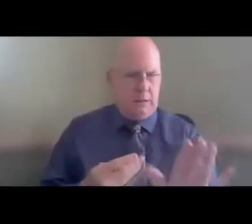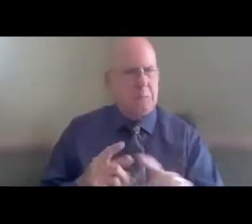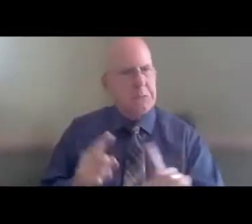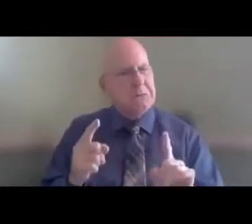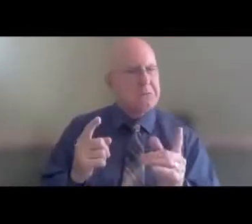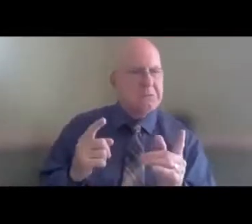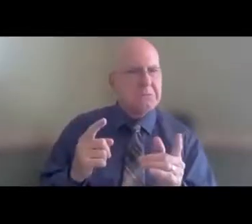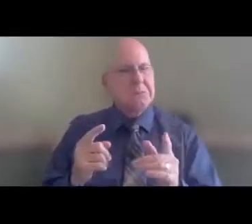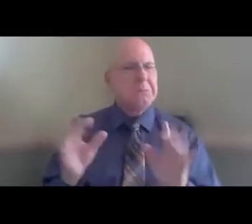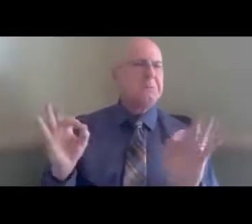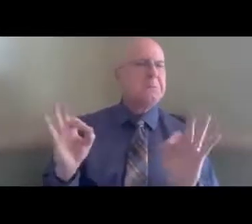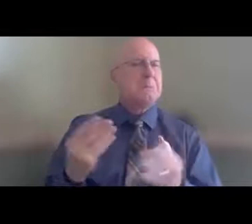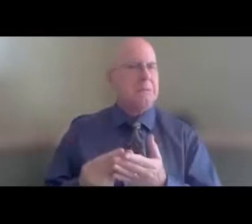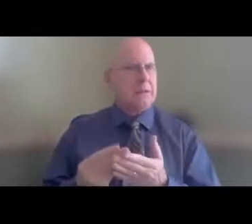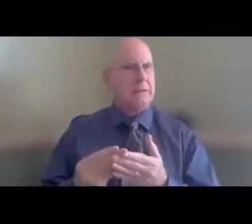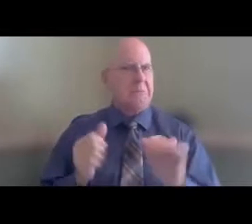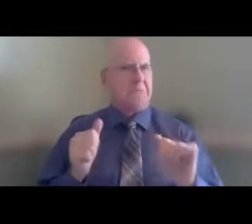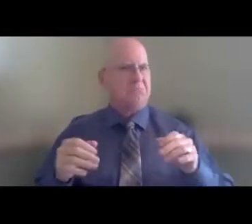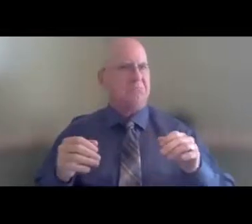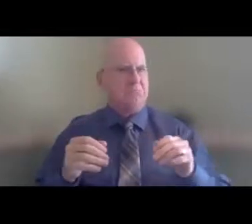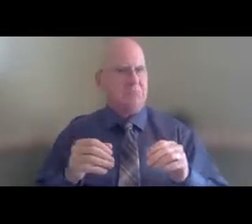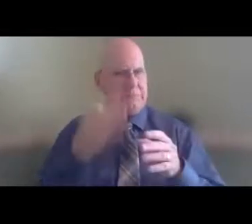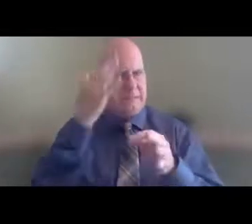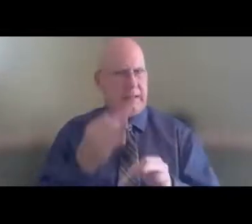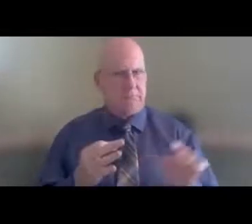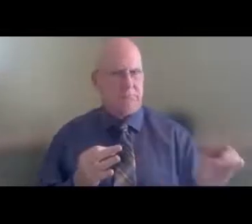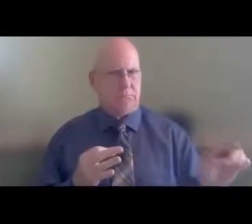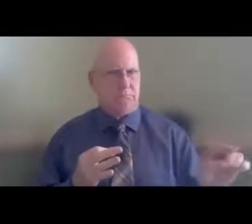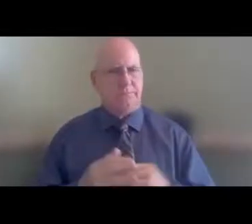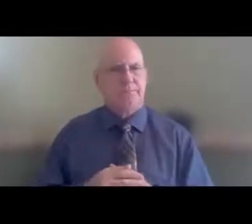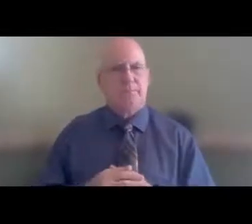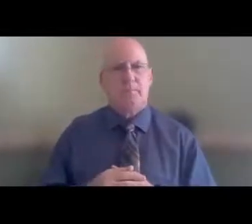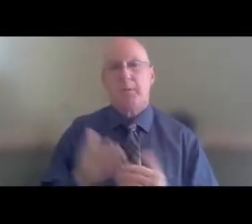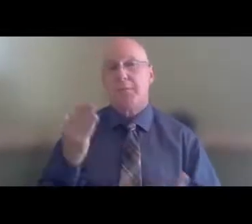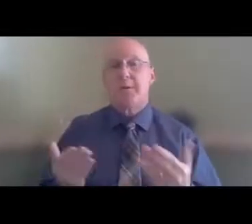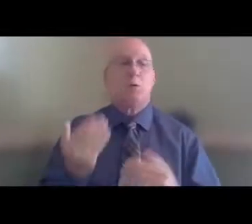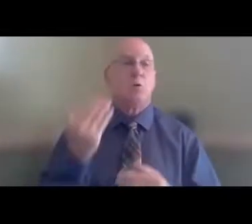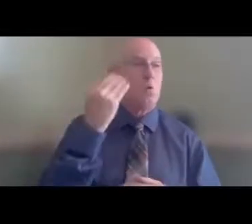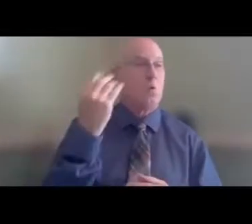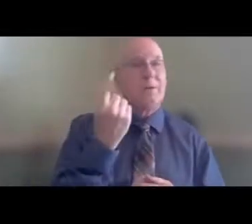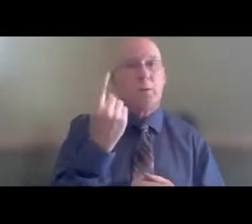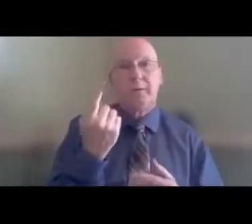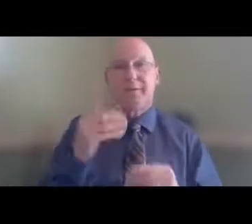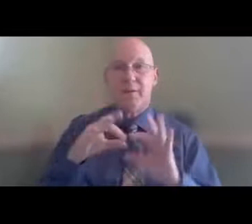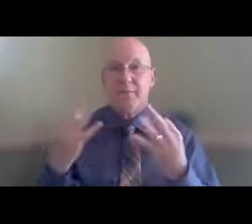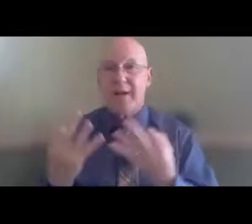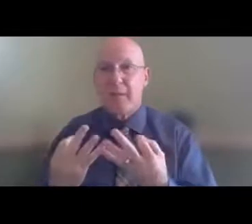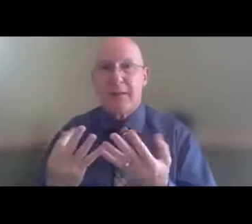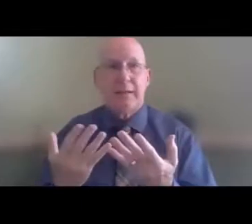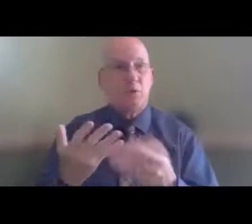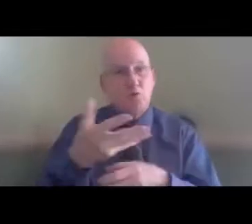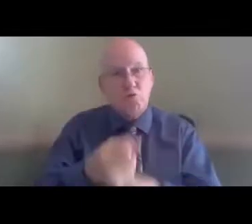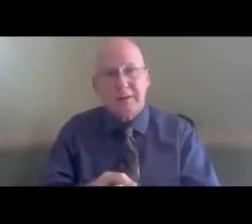trust, or maybe we don't have someone that we know or trust within our family or within our support